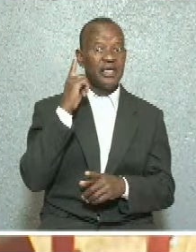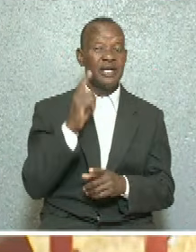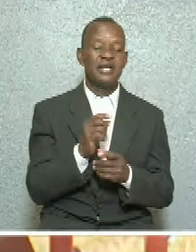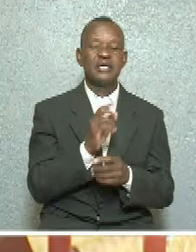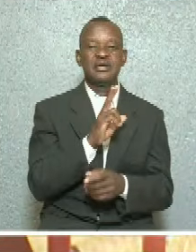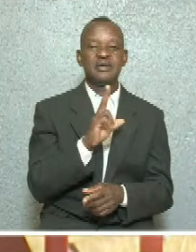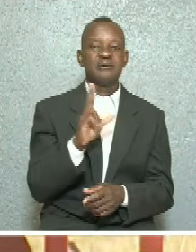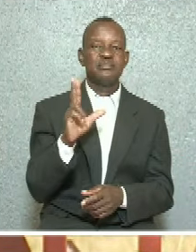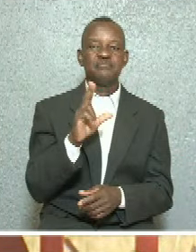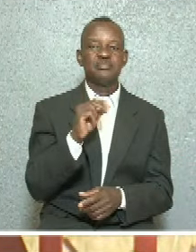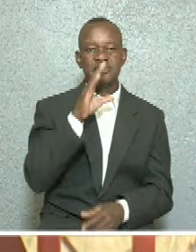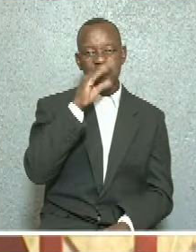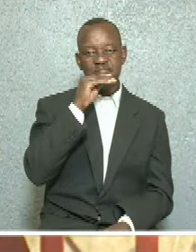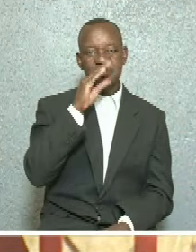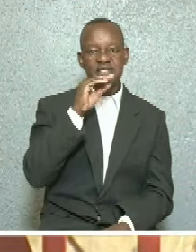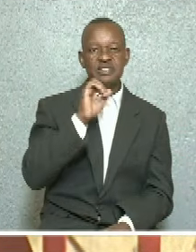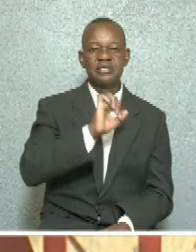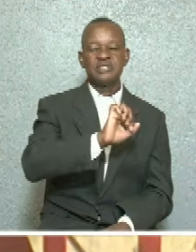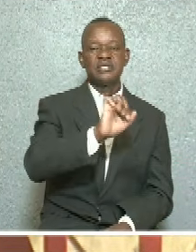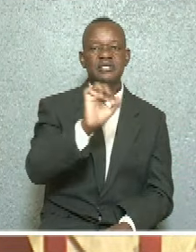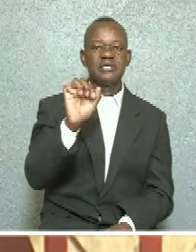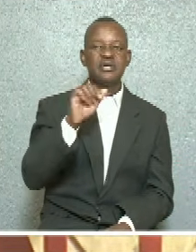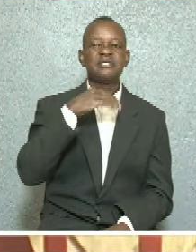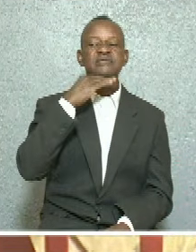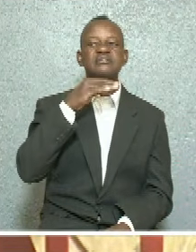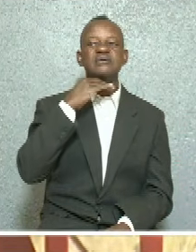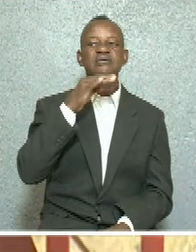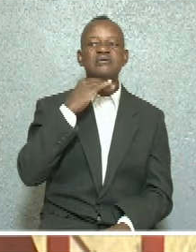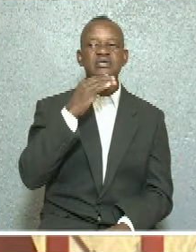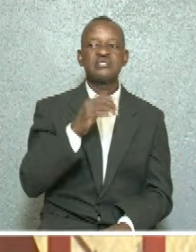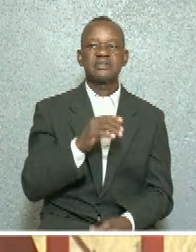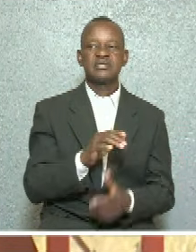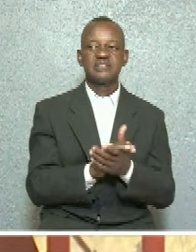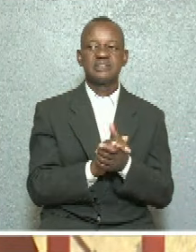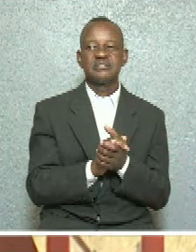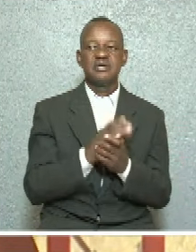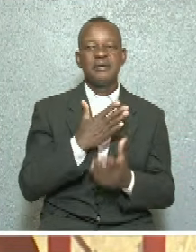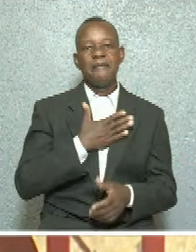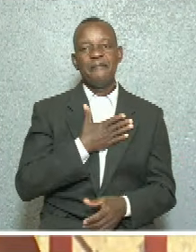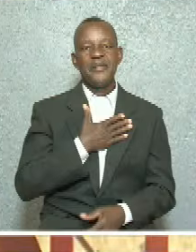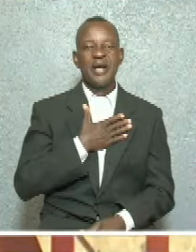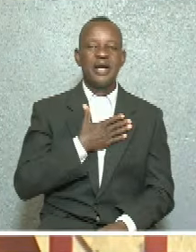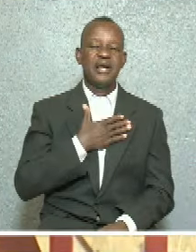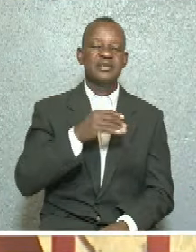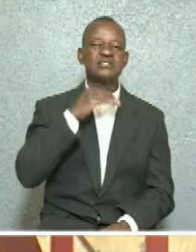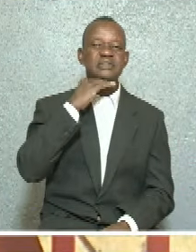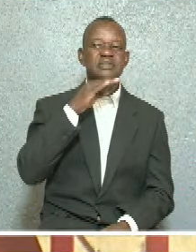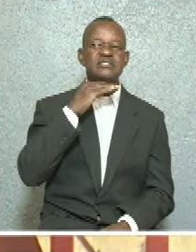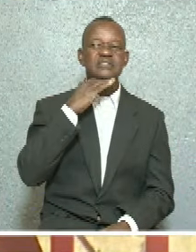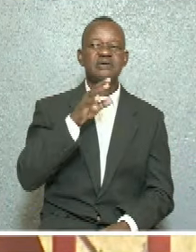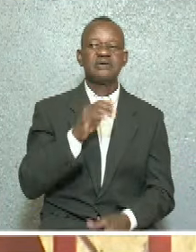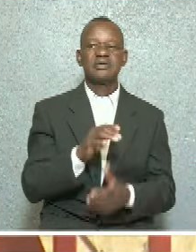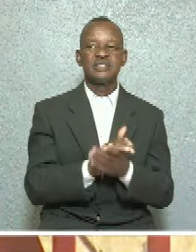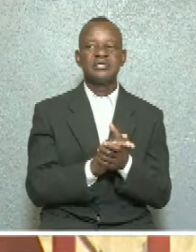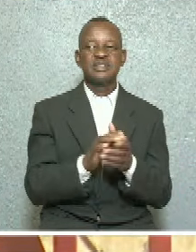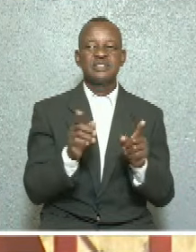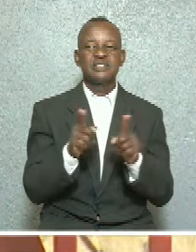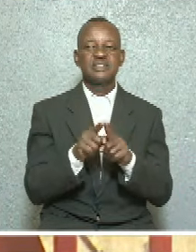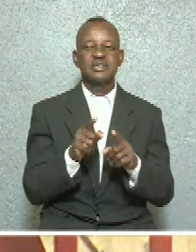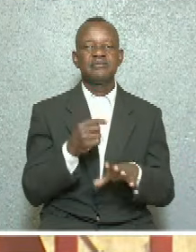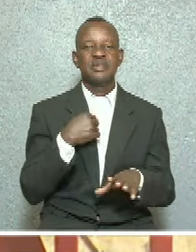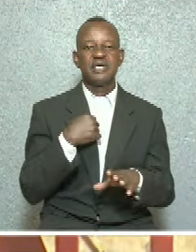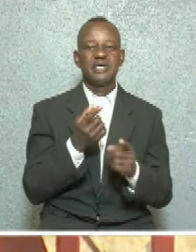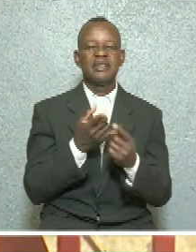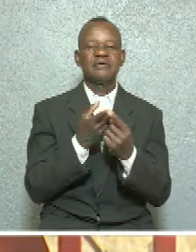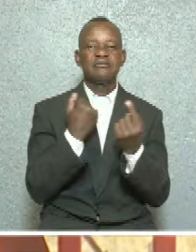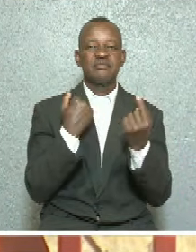that were here when it started. So my story is, I also came from a location, from